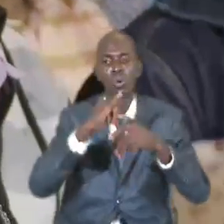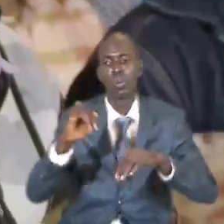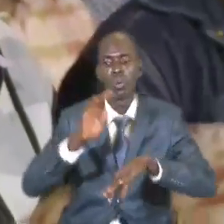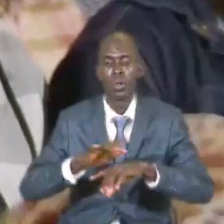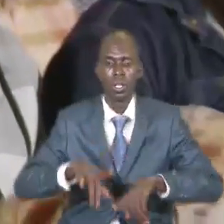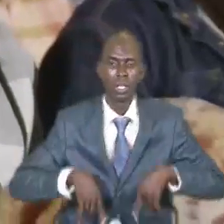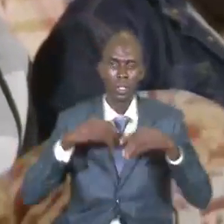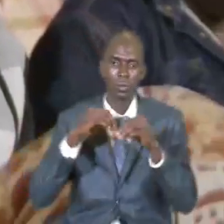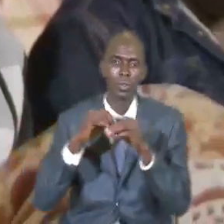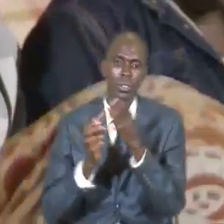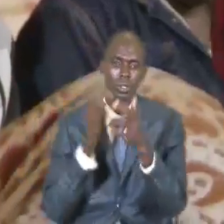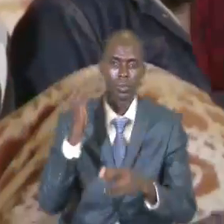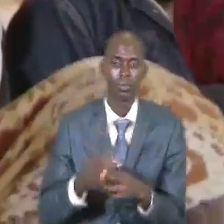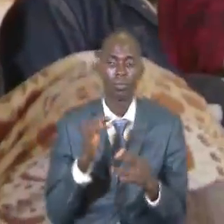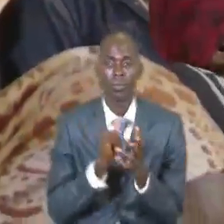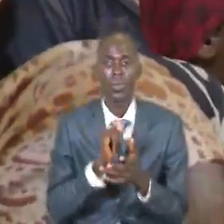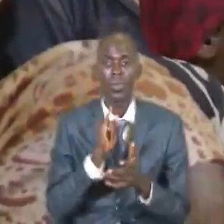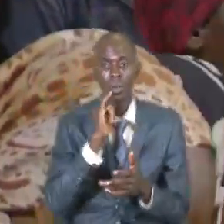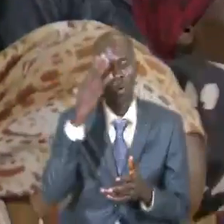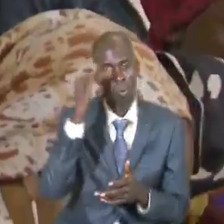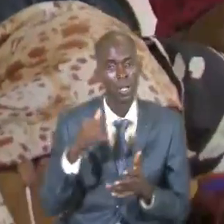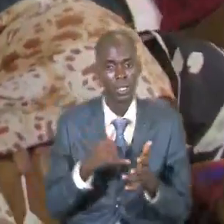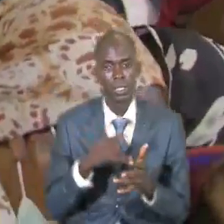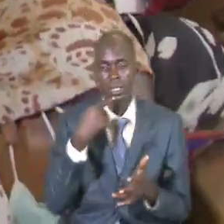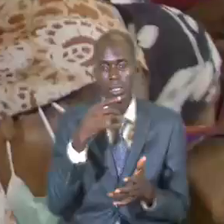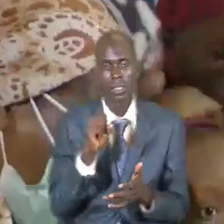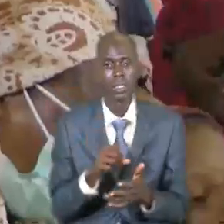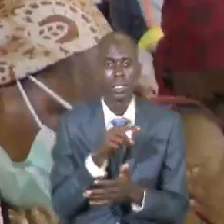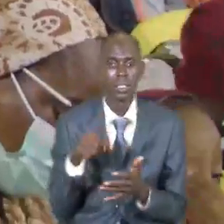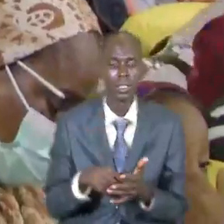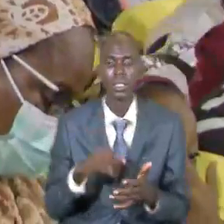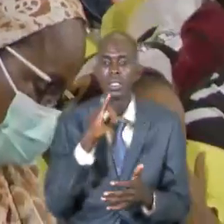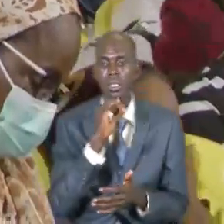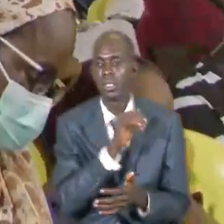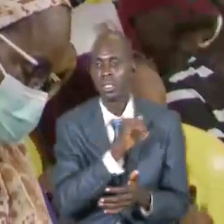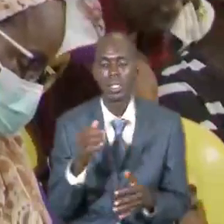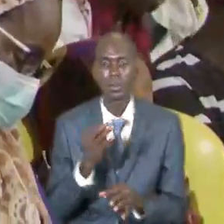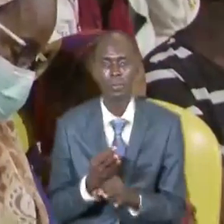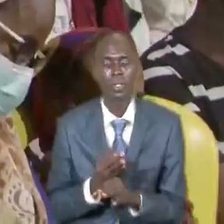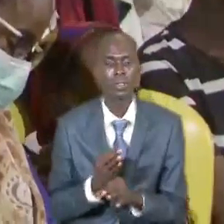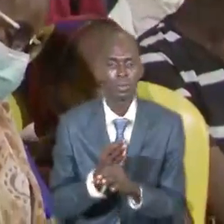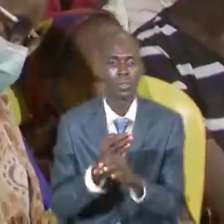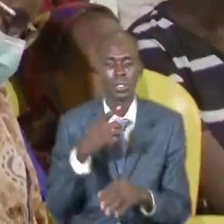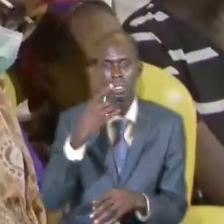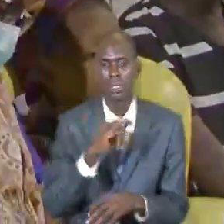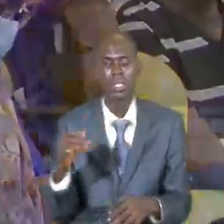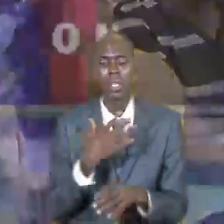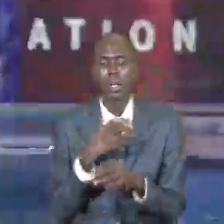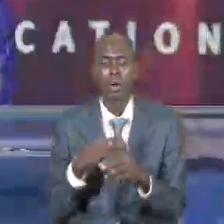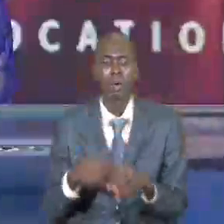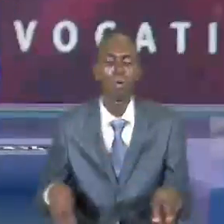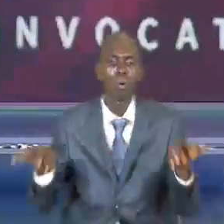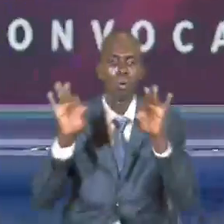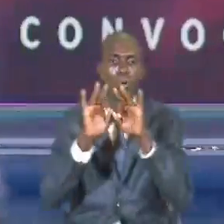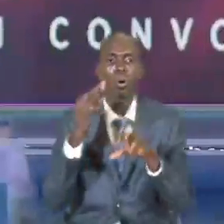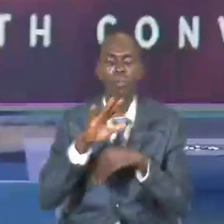he says, this is a faithful saying and worthy of all acceptation. He said, this is